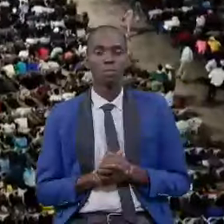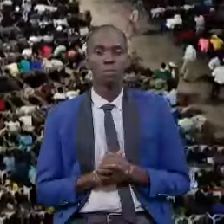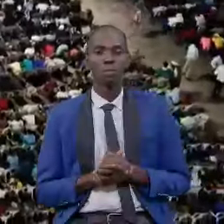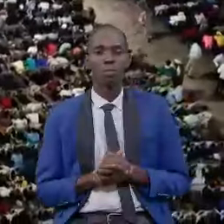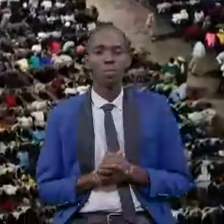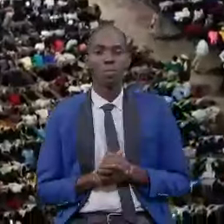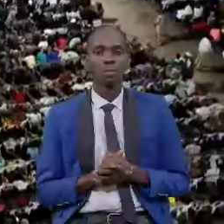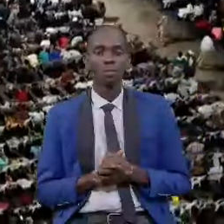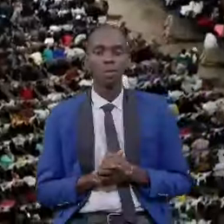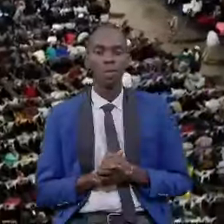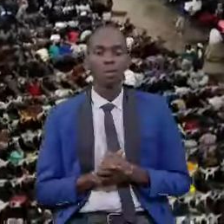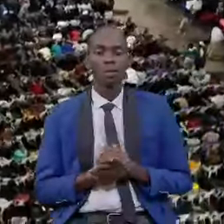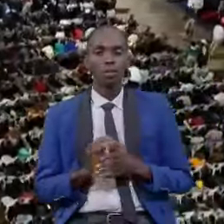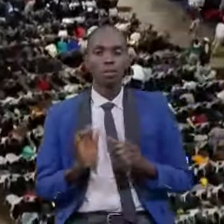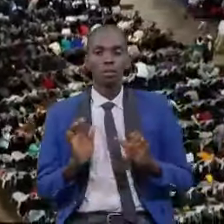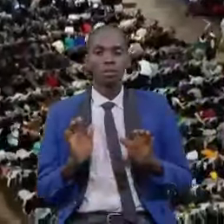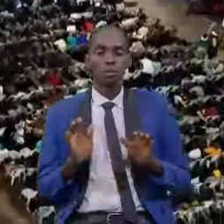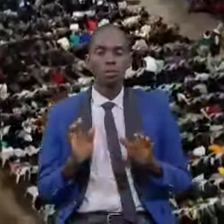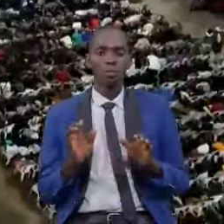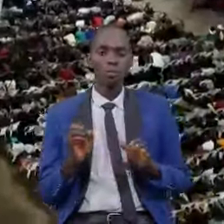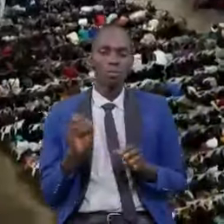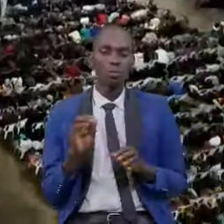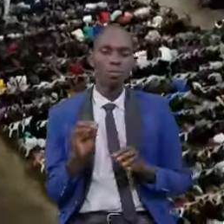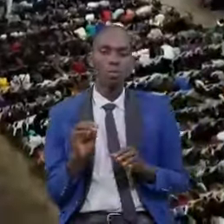Sunday 2nd will be the day